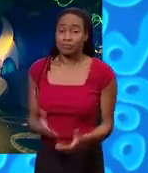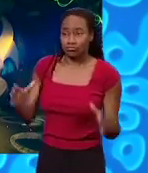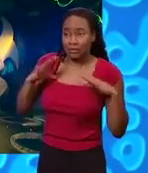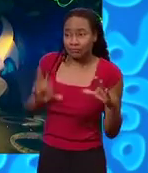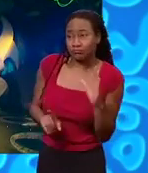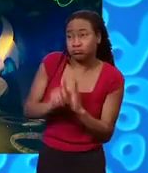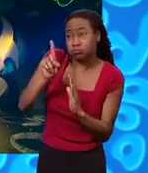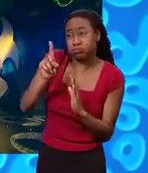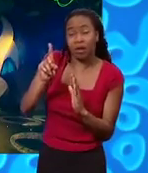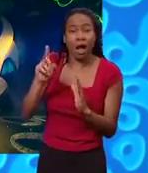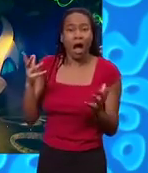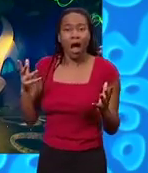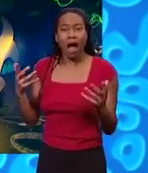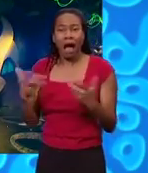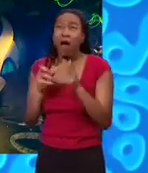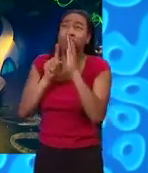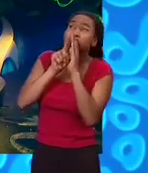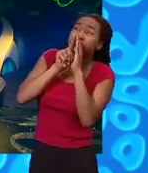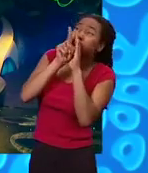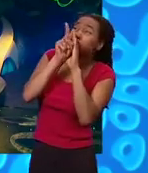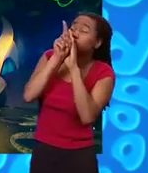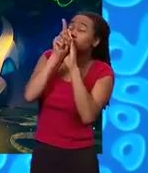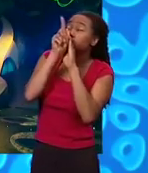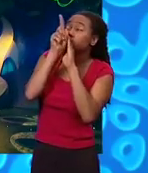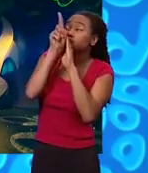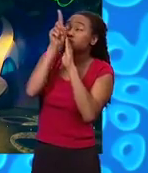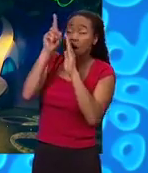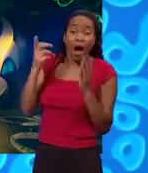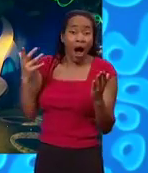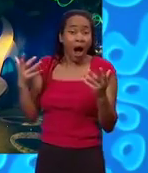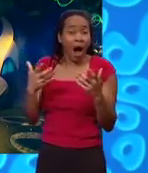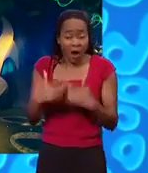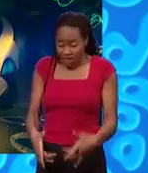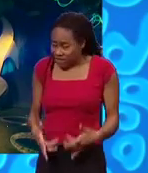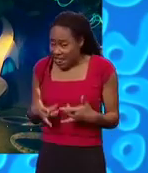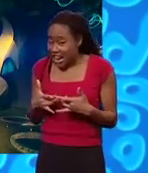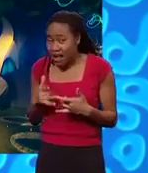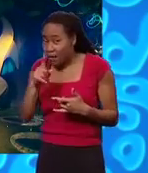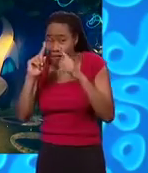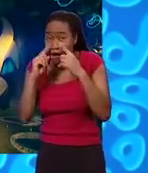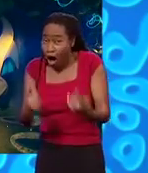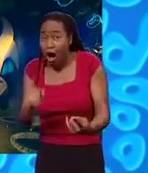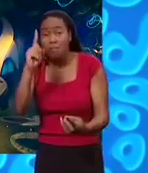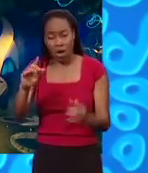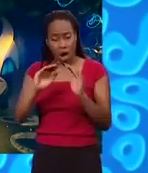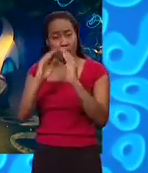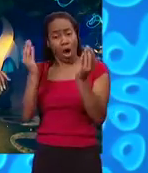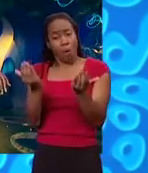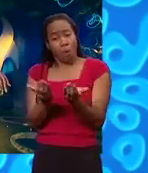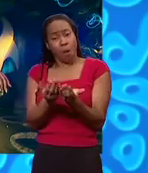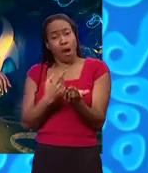some planet moves? Now, though you can't feel it, our planet is slowly spinning around all the time.